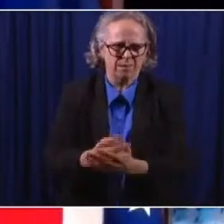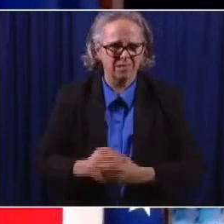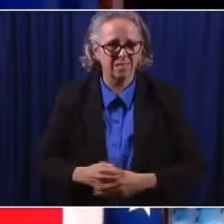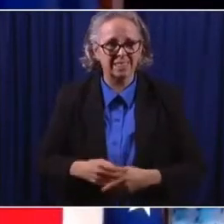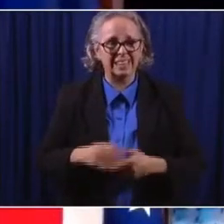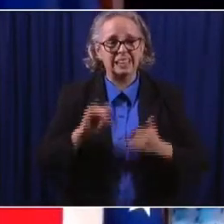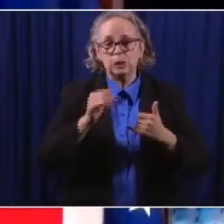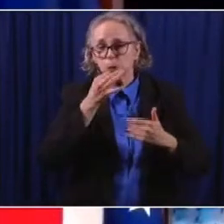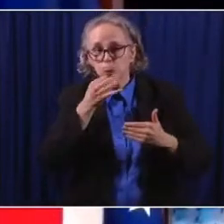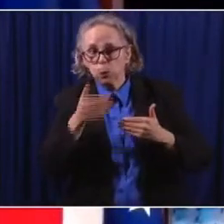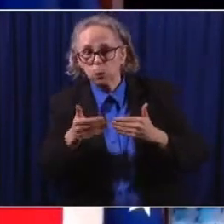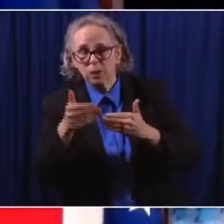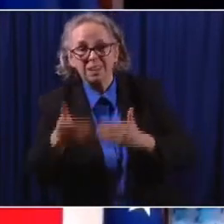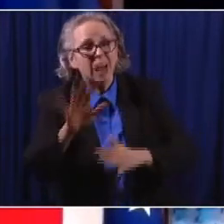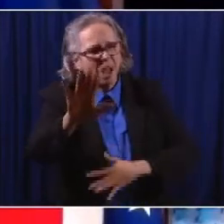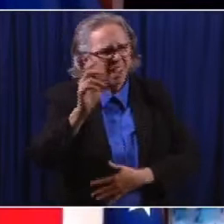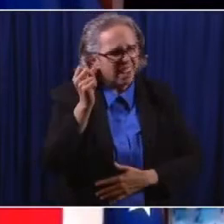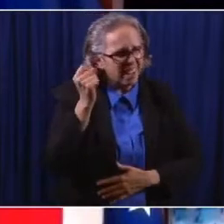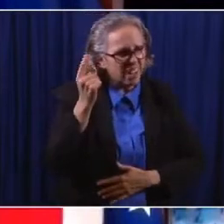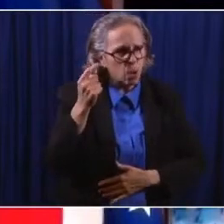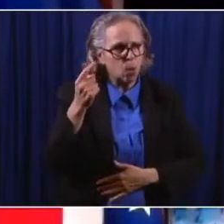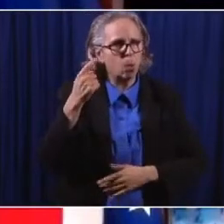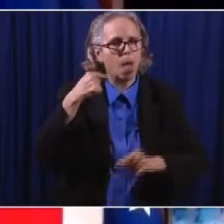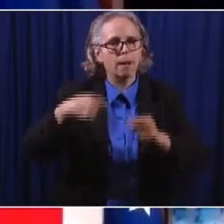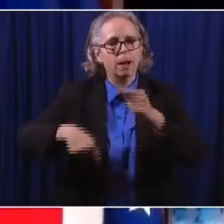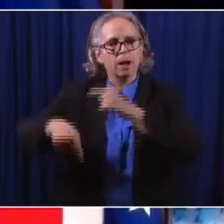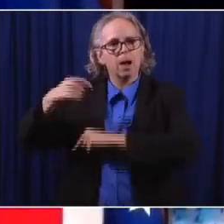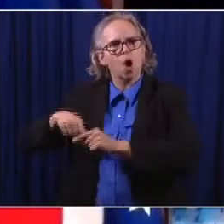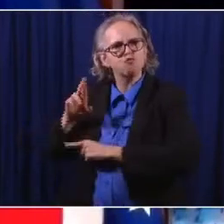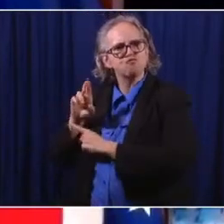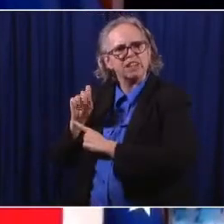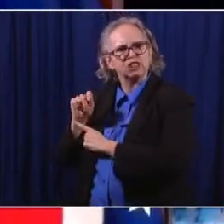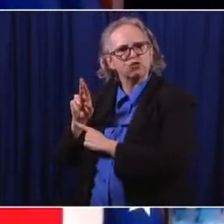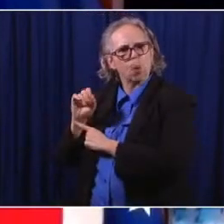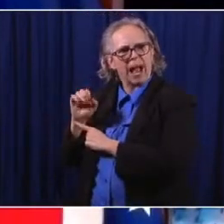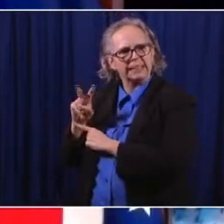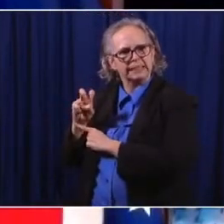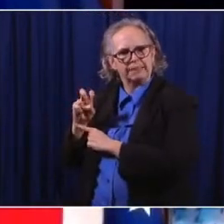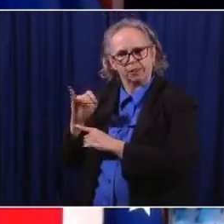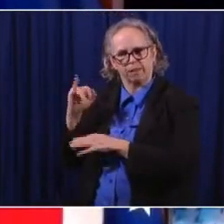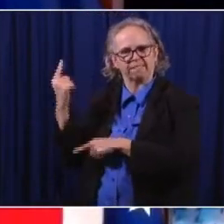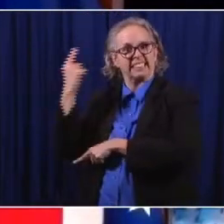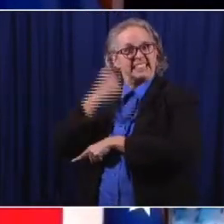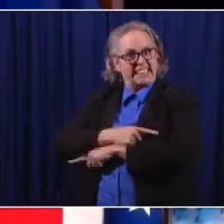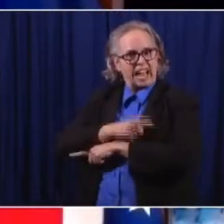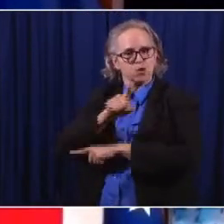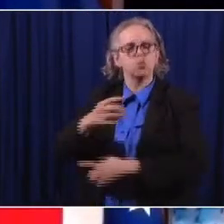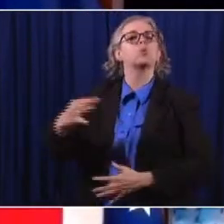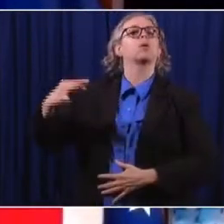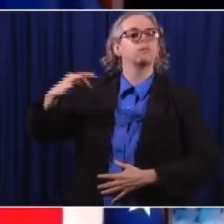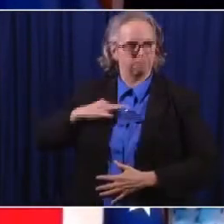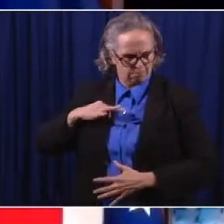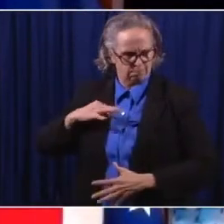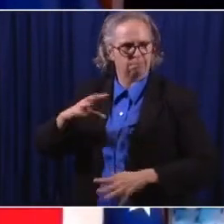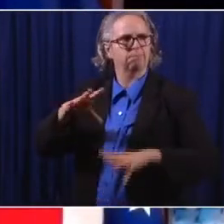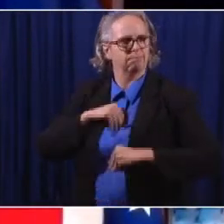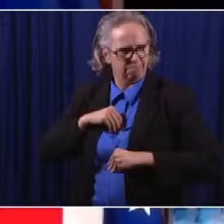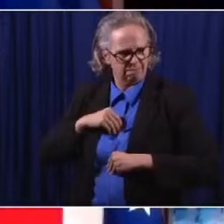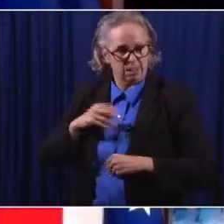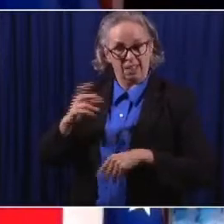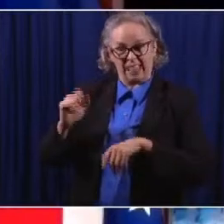It will be retroactive to the date that they were eligible. So that will serve as both support for people who are in need